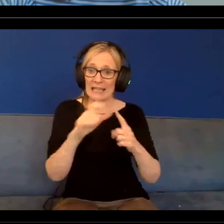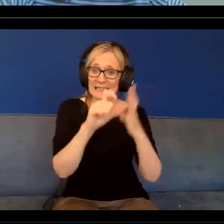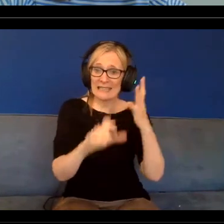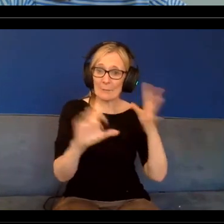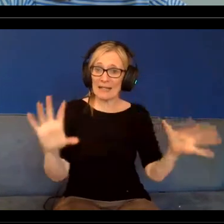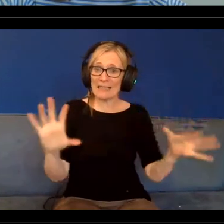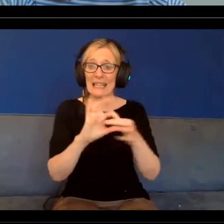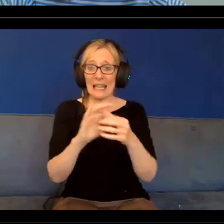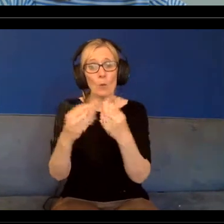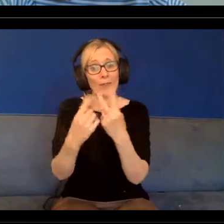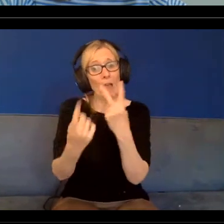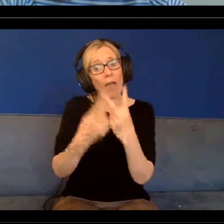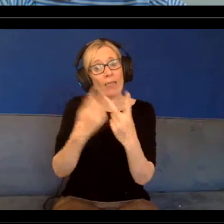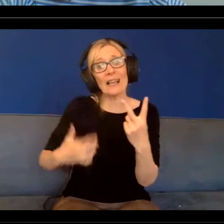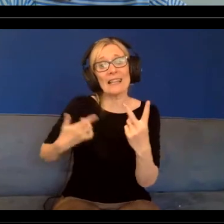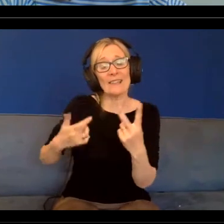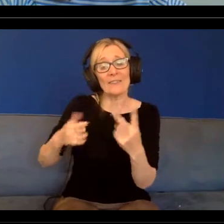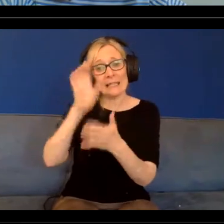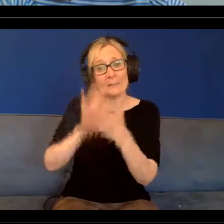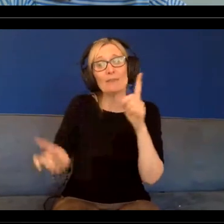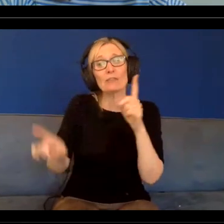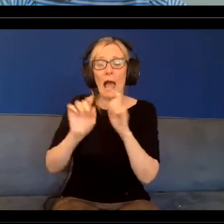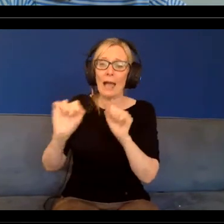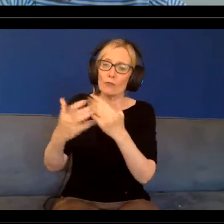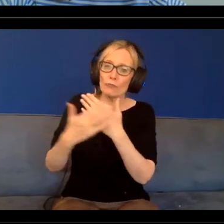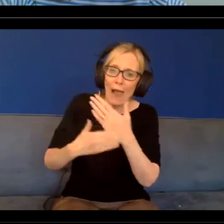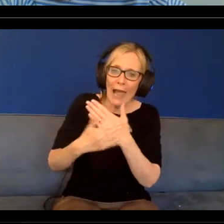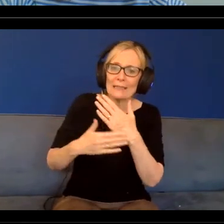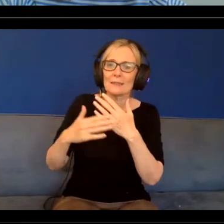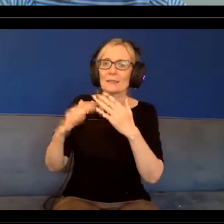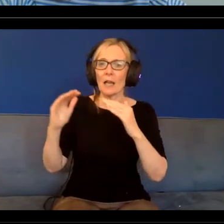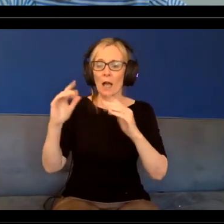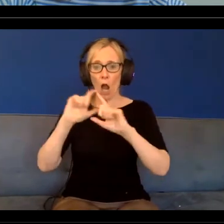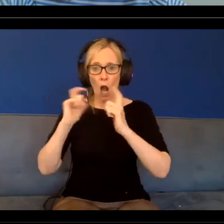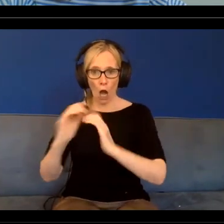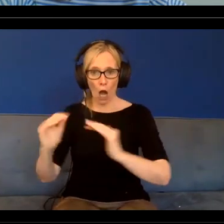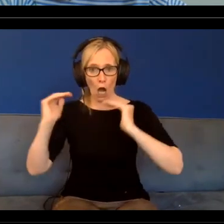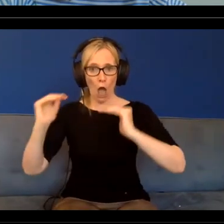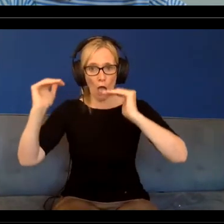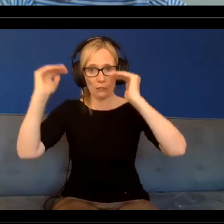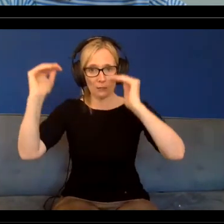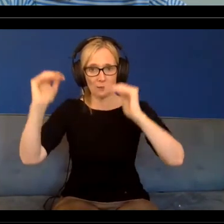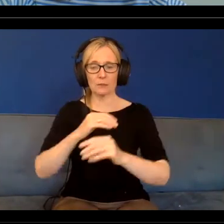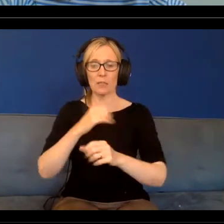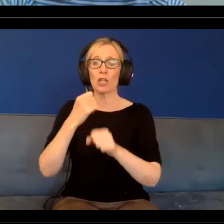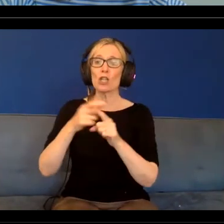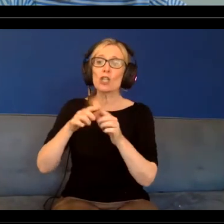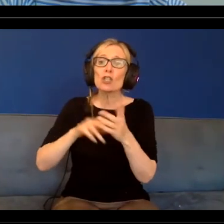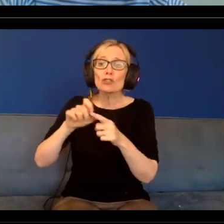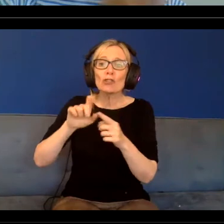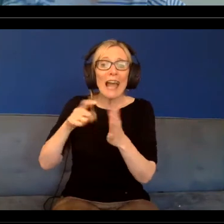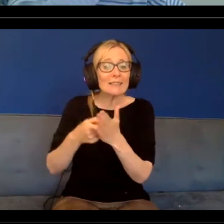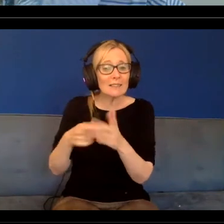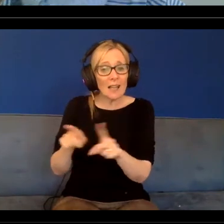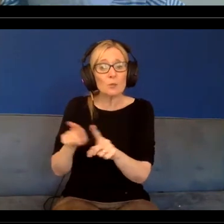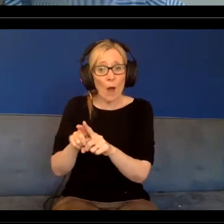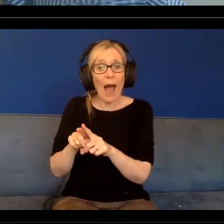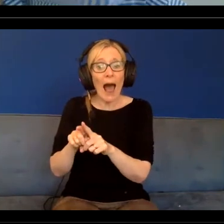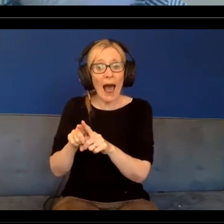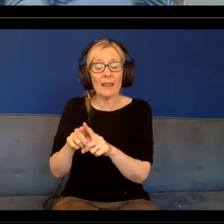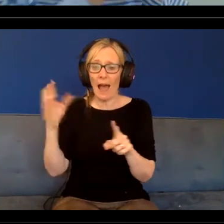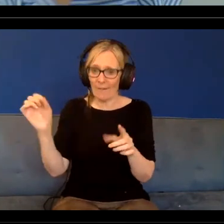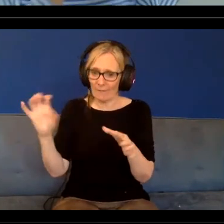lived experiences such as race, class, gender, etc. too. But one of the things that we do